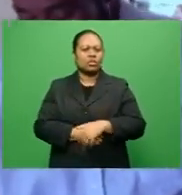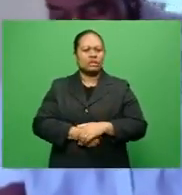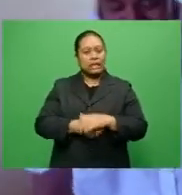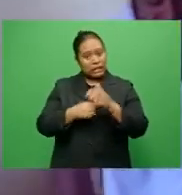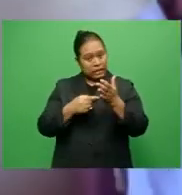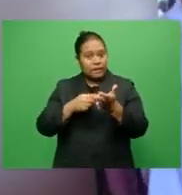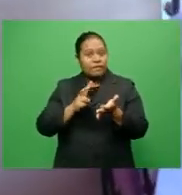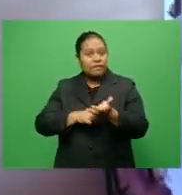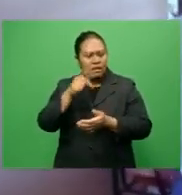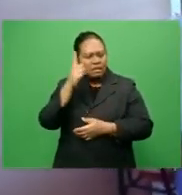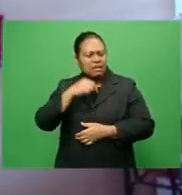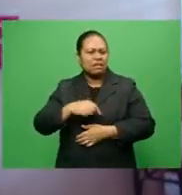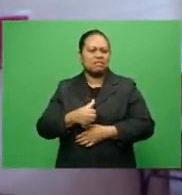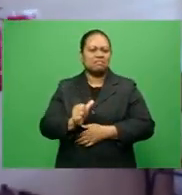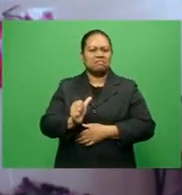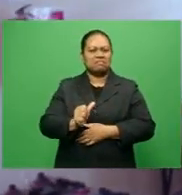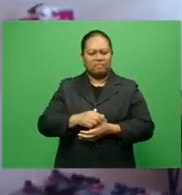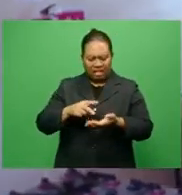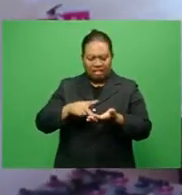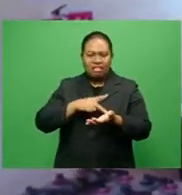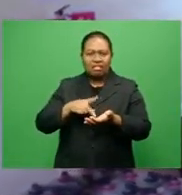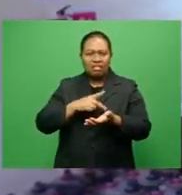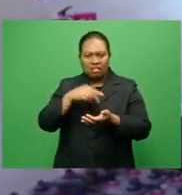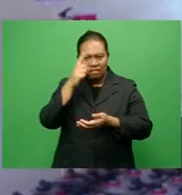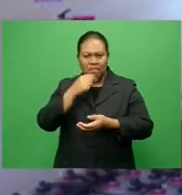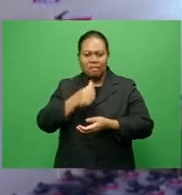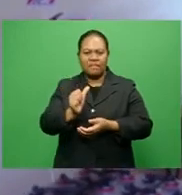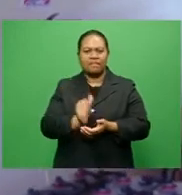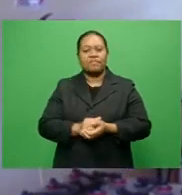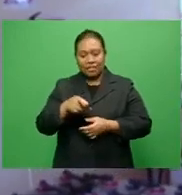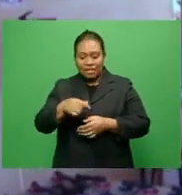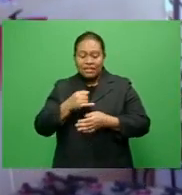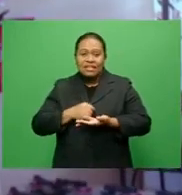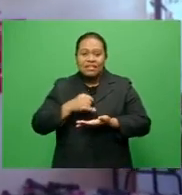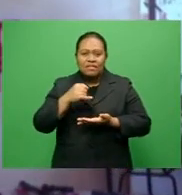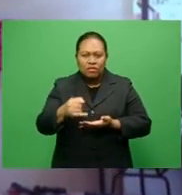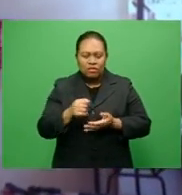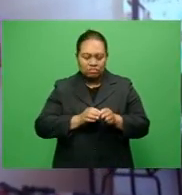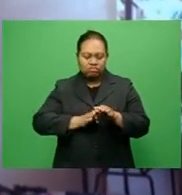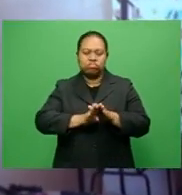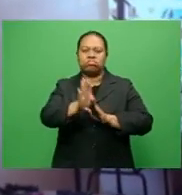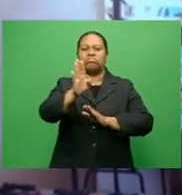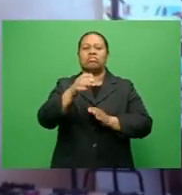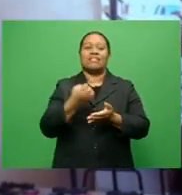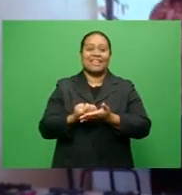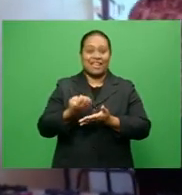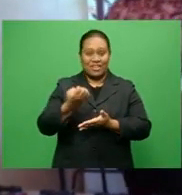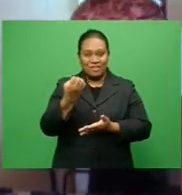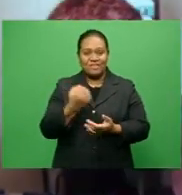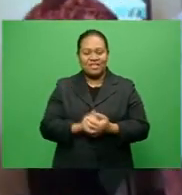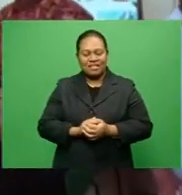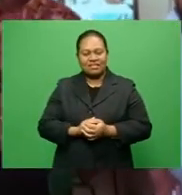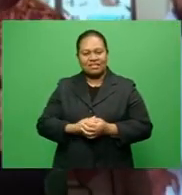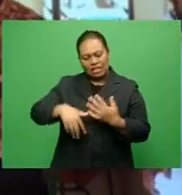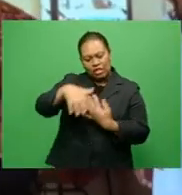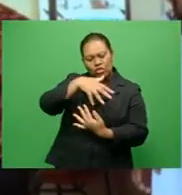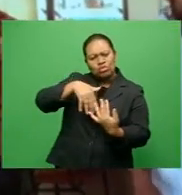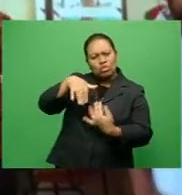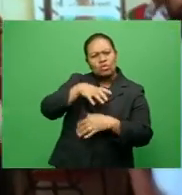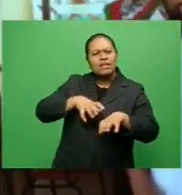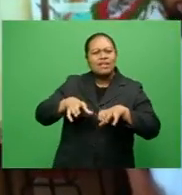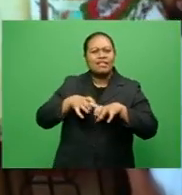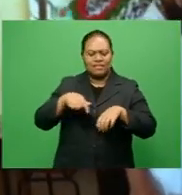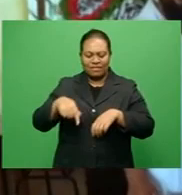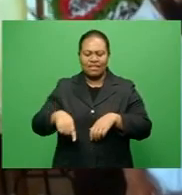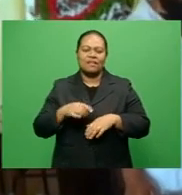televisions, tablets, etc. This investment will improve the economic and social activities in the